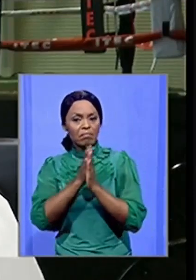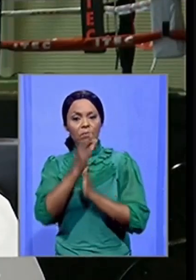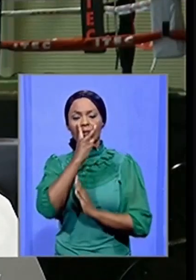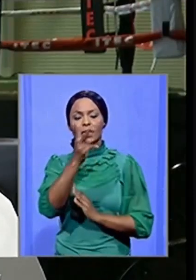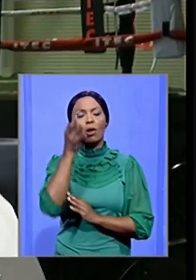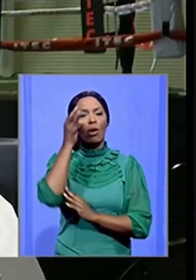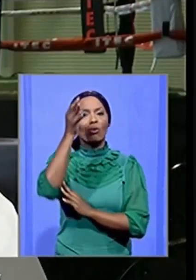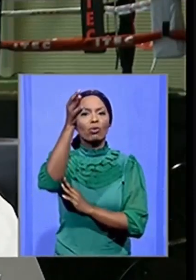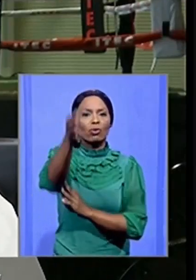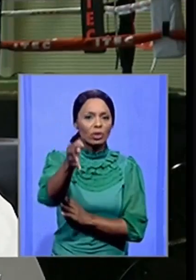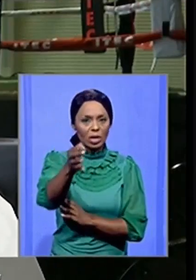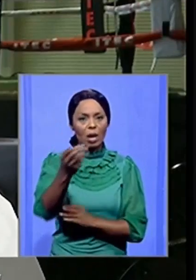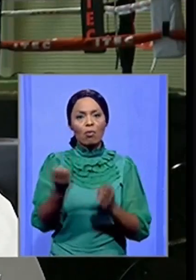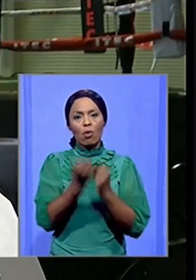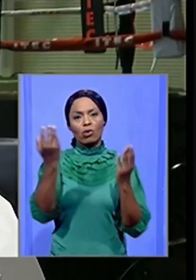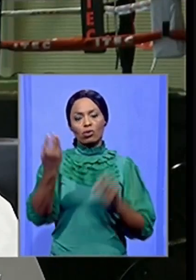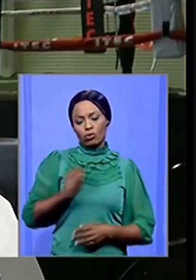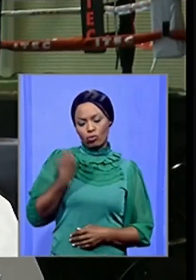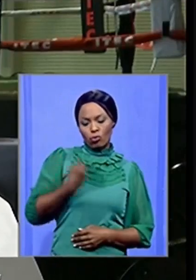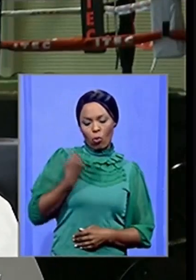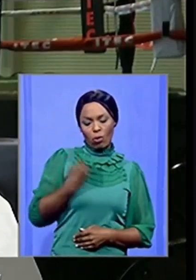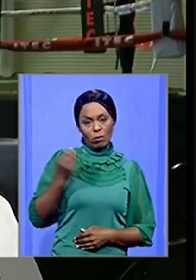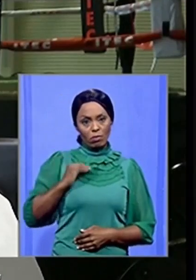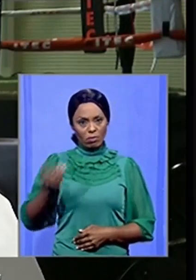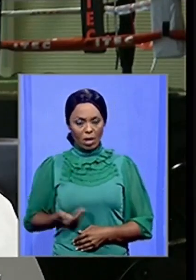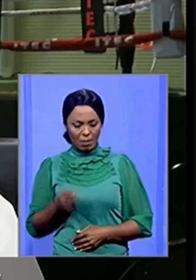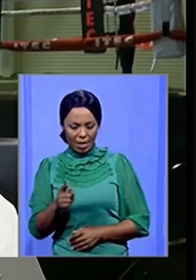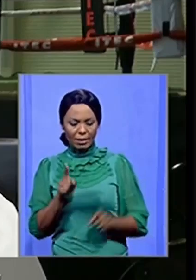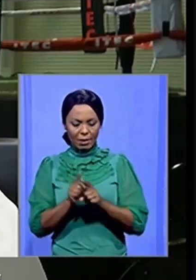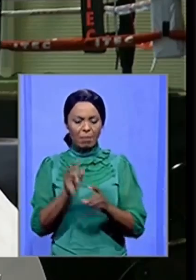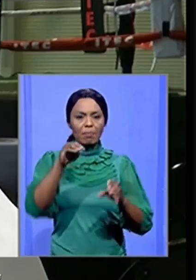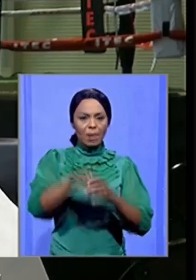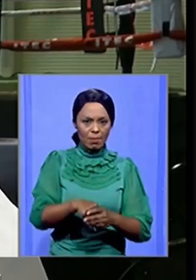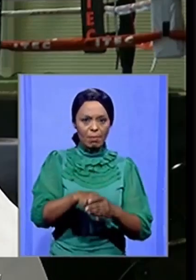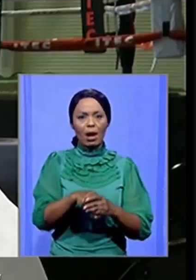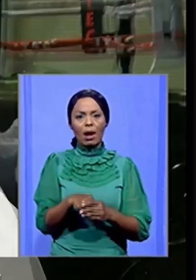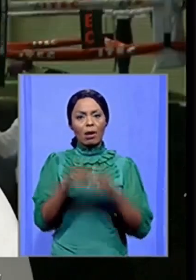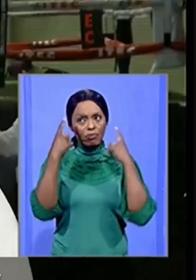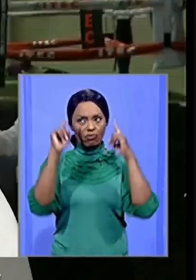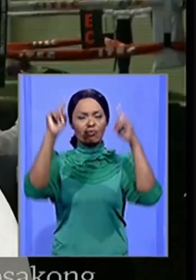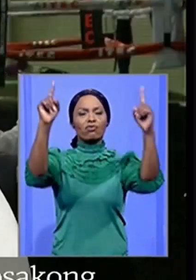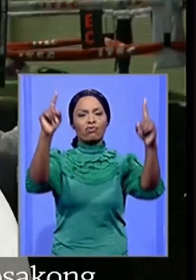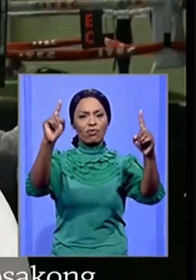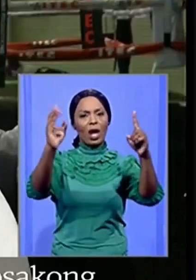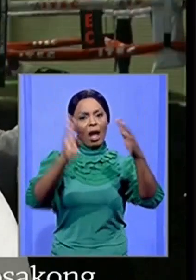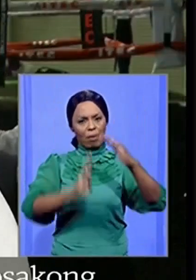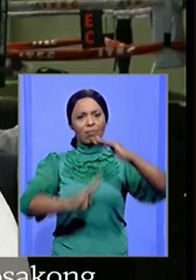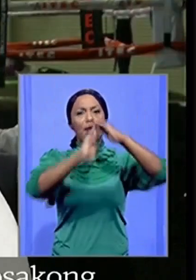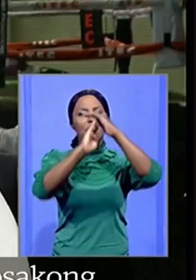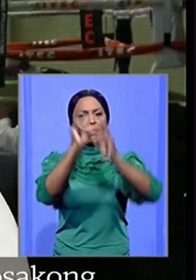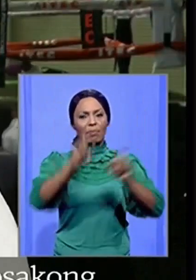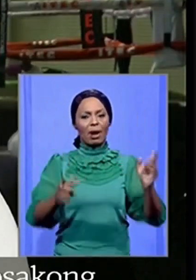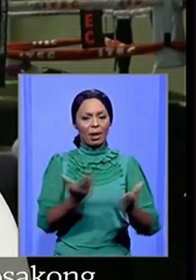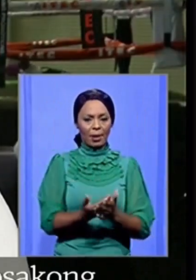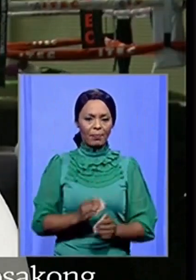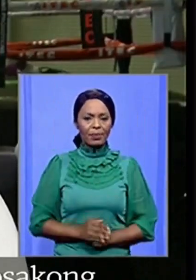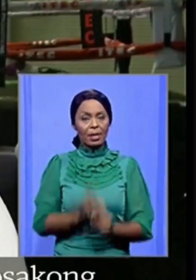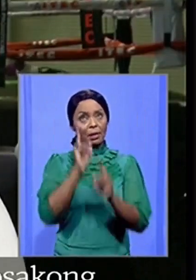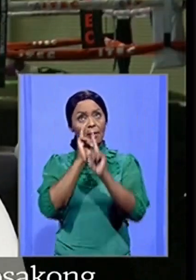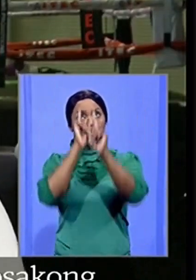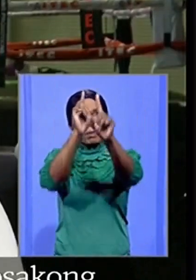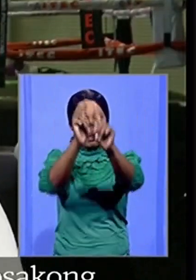our young boxers. They will turn up to be pros also. We are looking towards